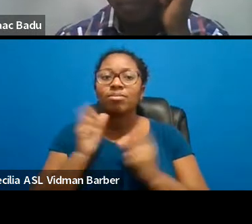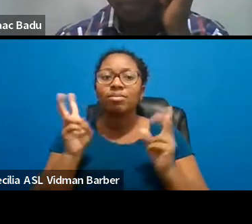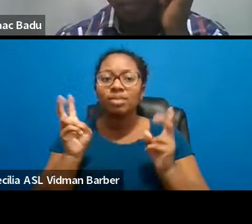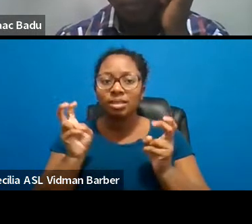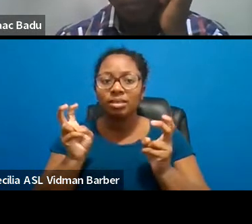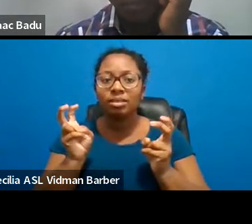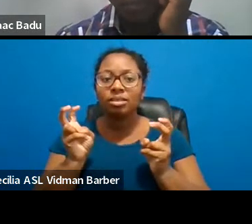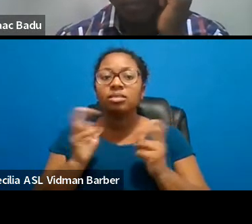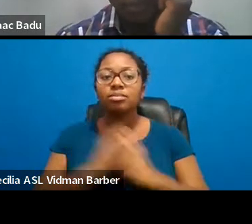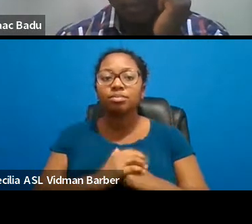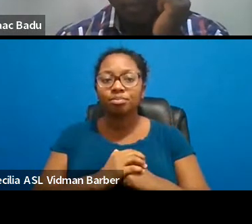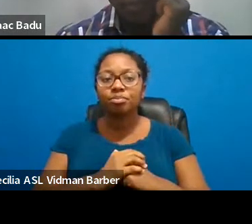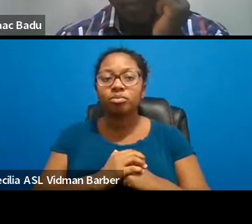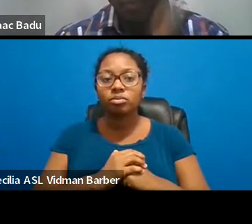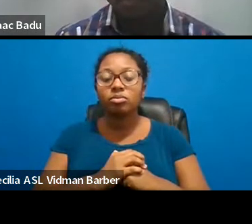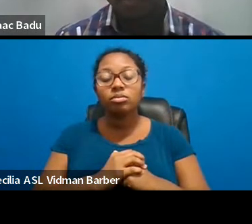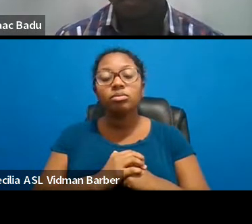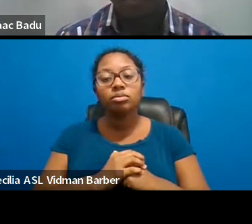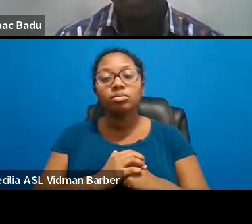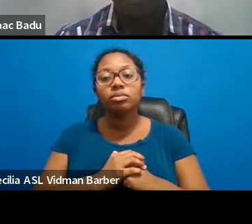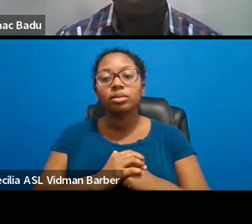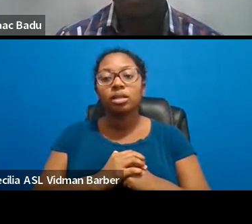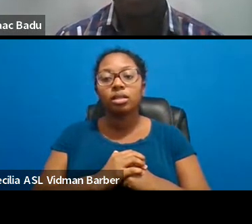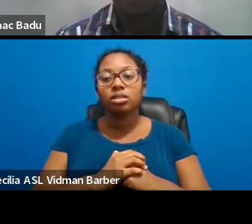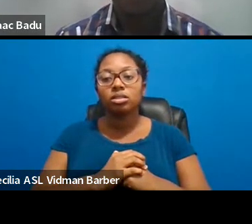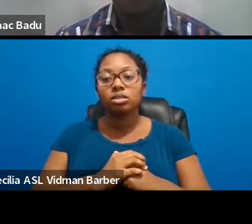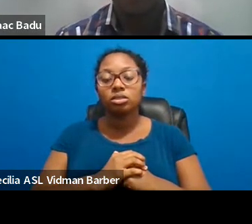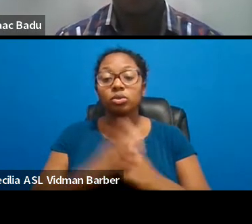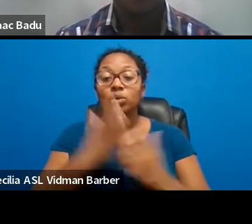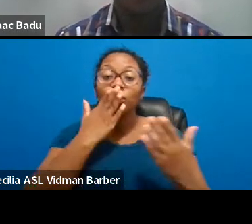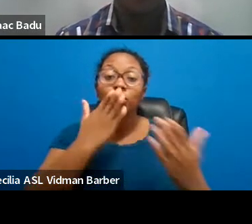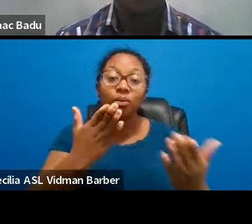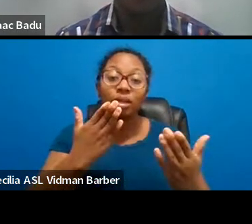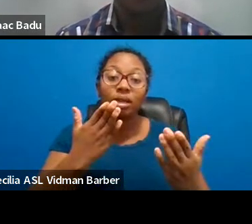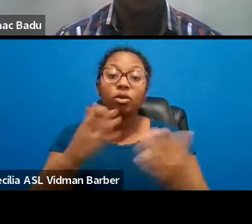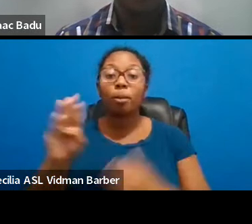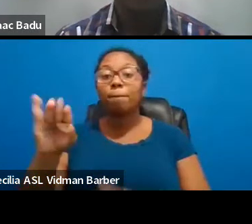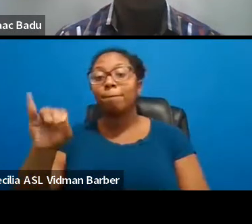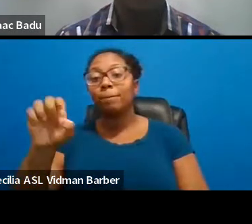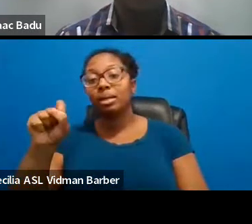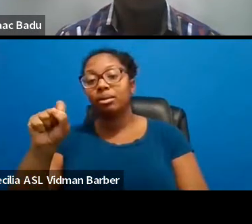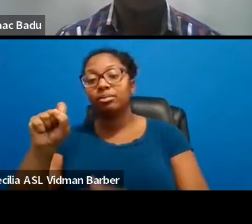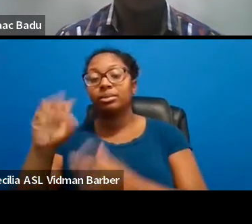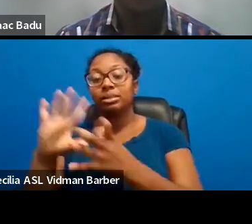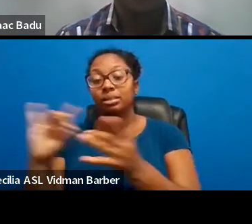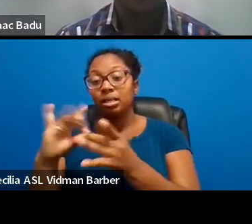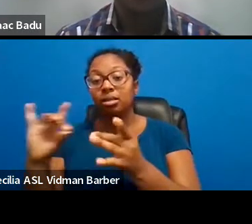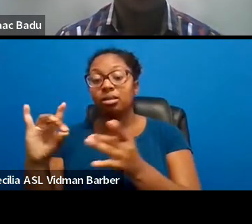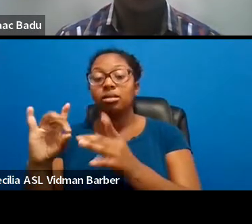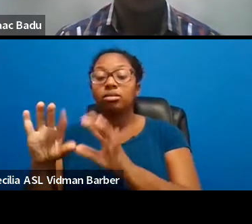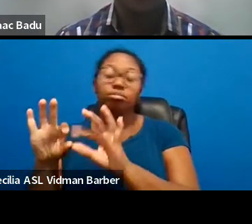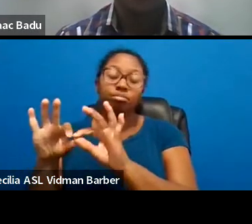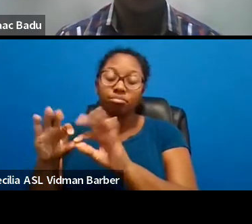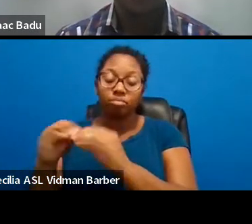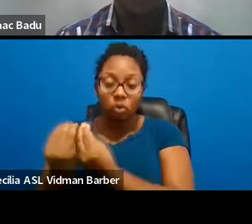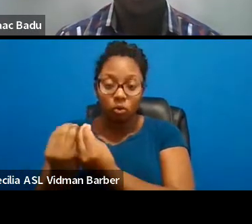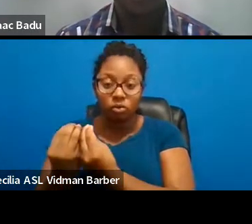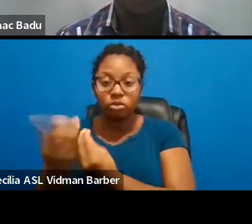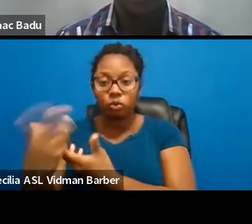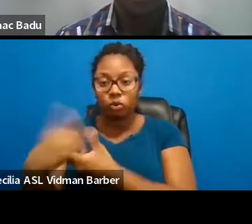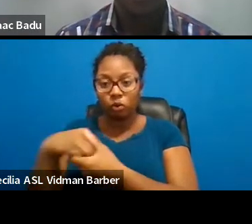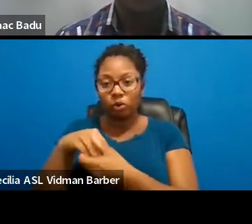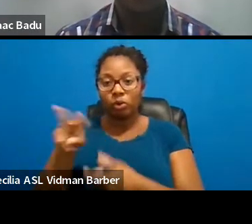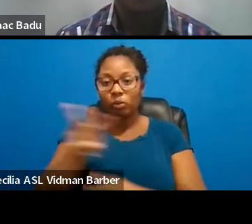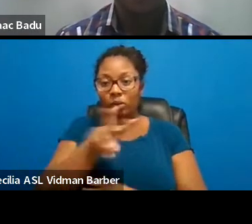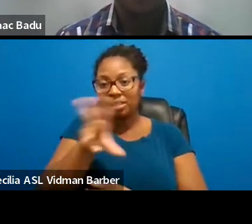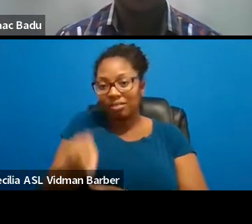very important conversation that must be done. Thank you to the BIMS network for including West Africa in